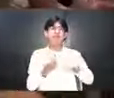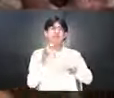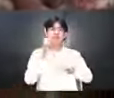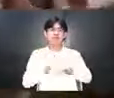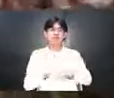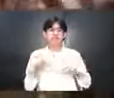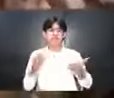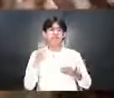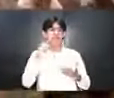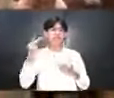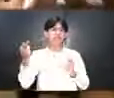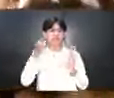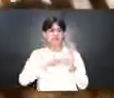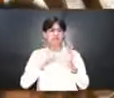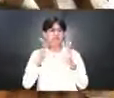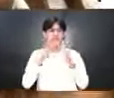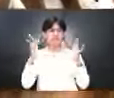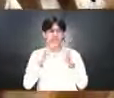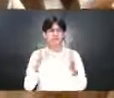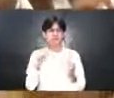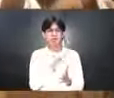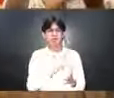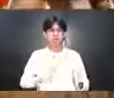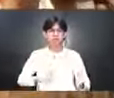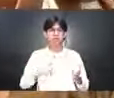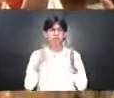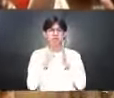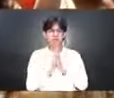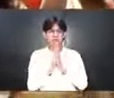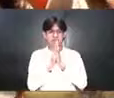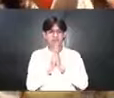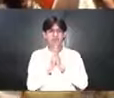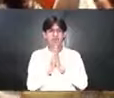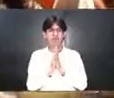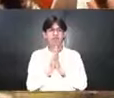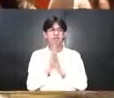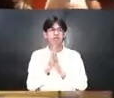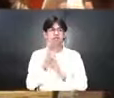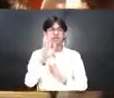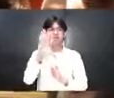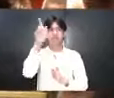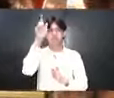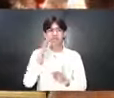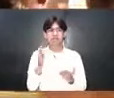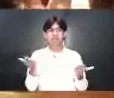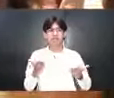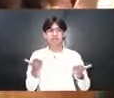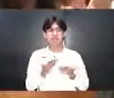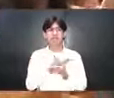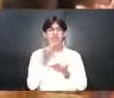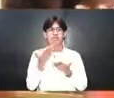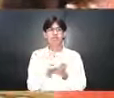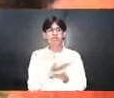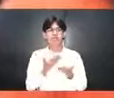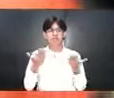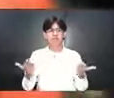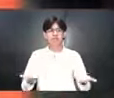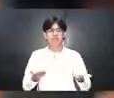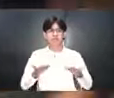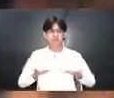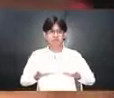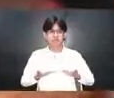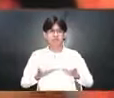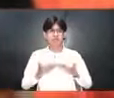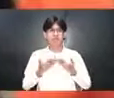name. Lord, we pray that through this new journey of theirs, by entering in